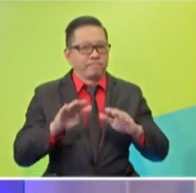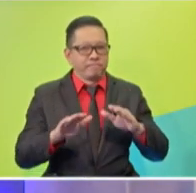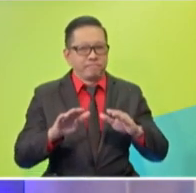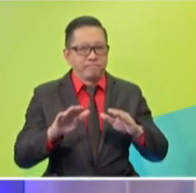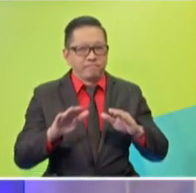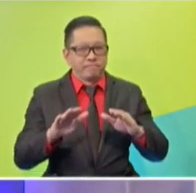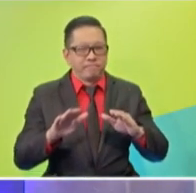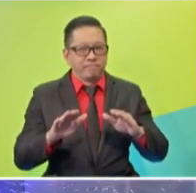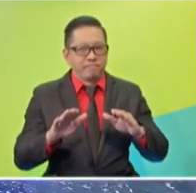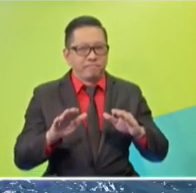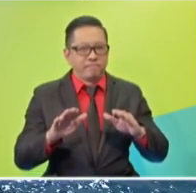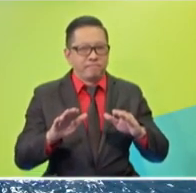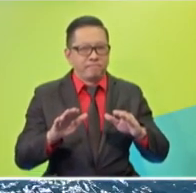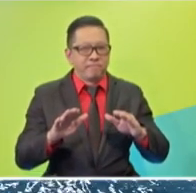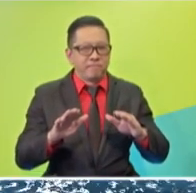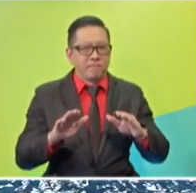ice cream?